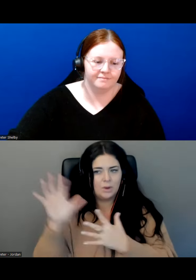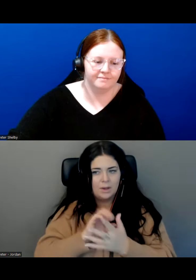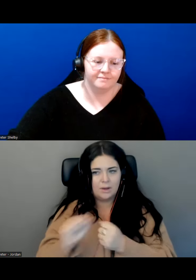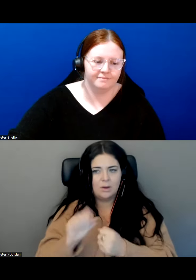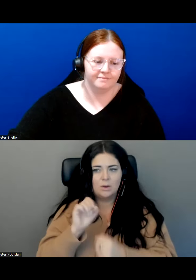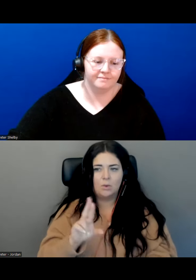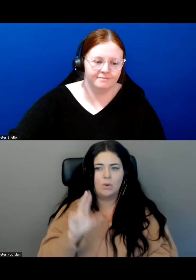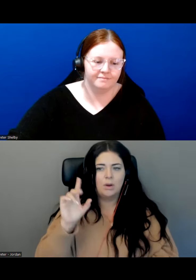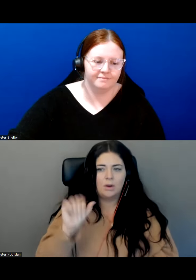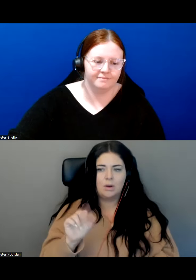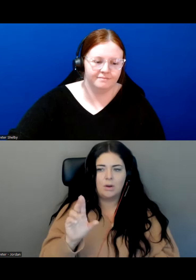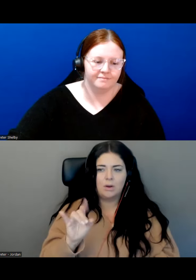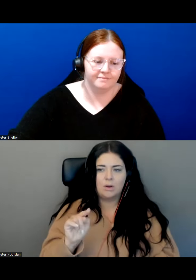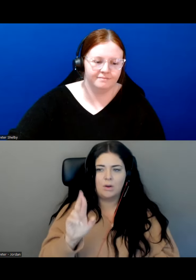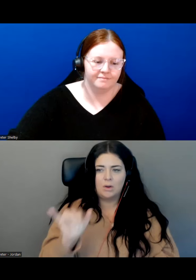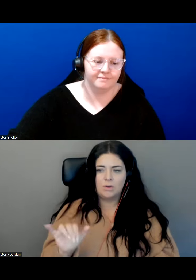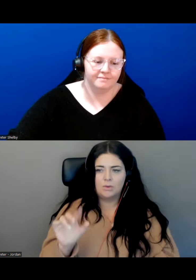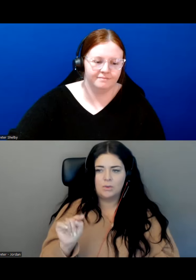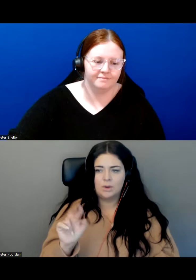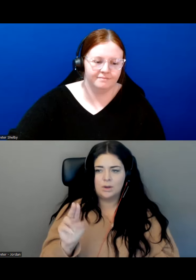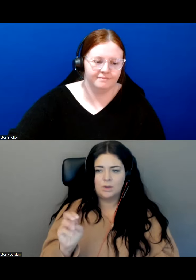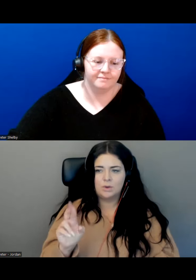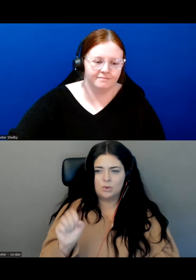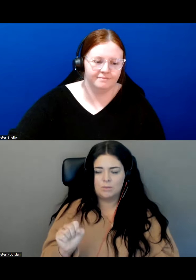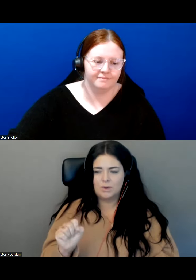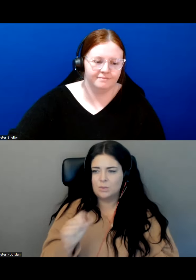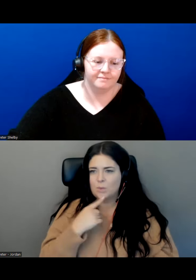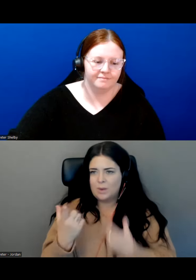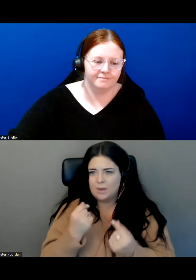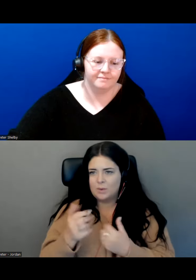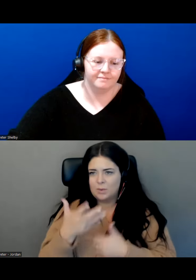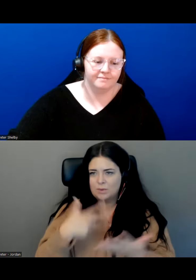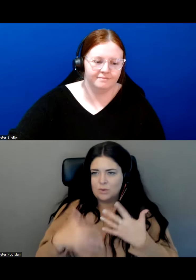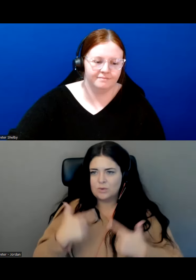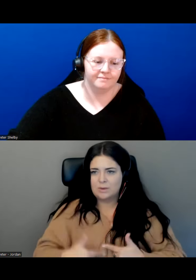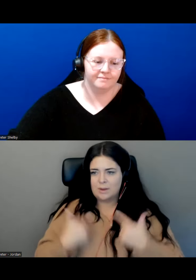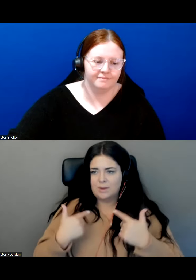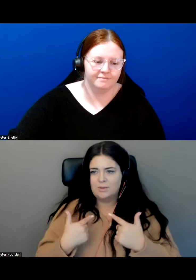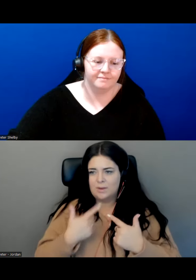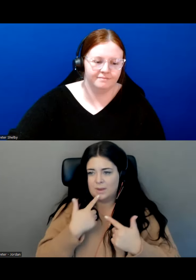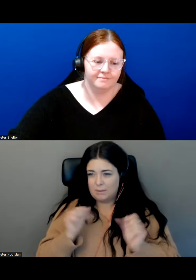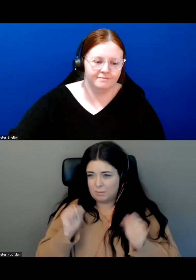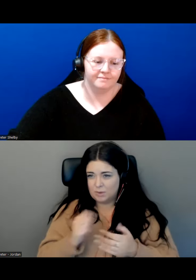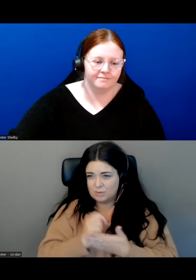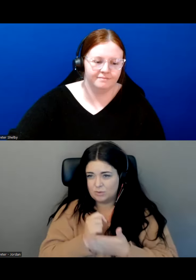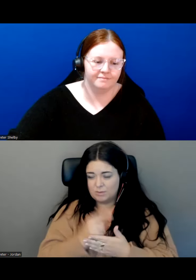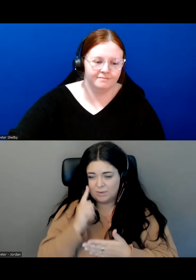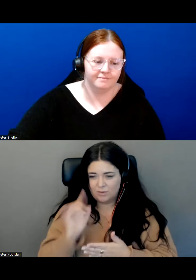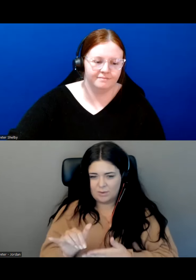tumors, cope with their social life? And is this a possible treatment?